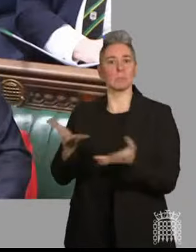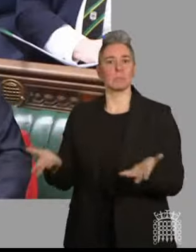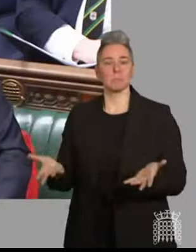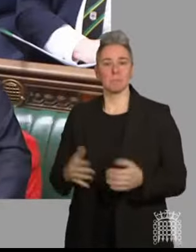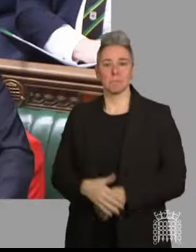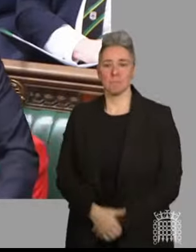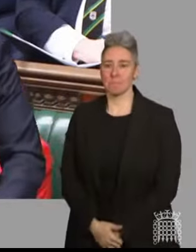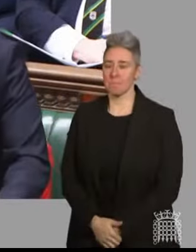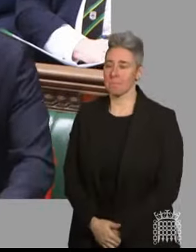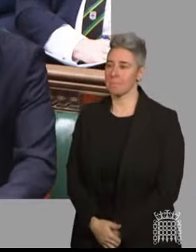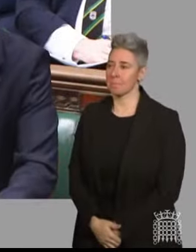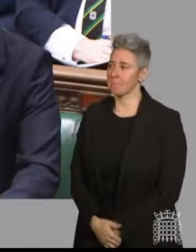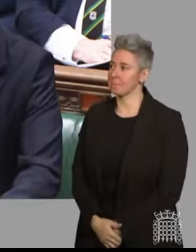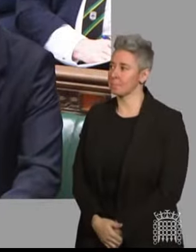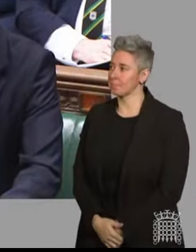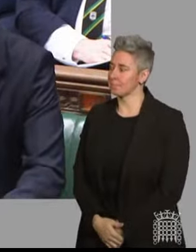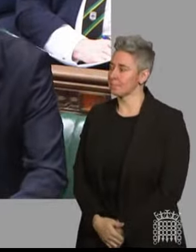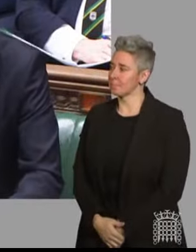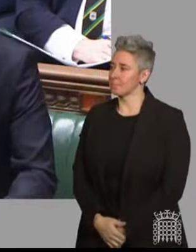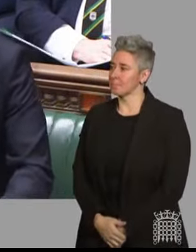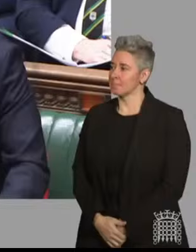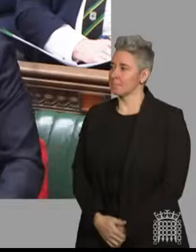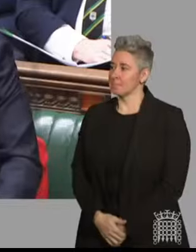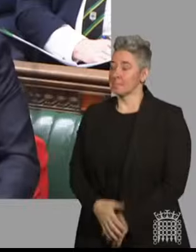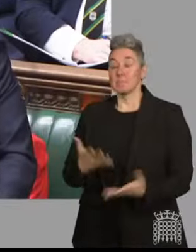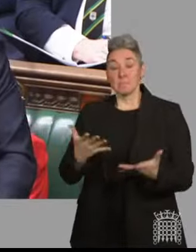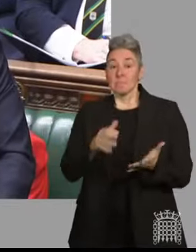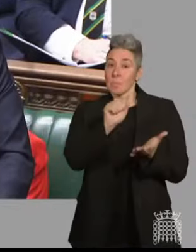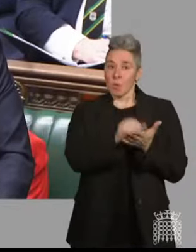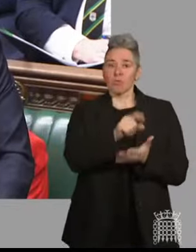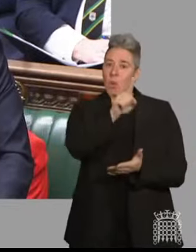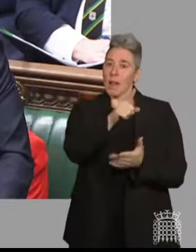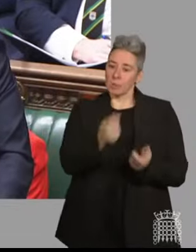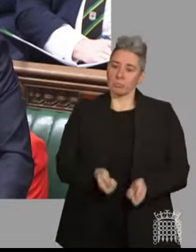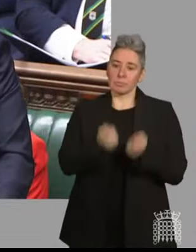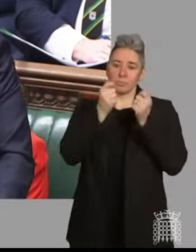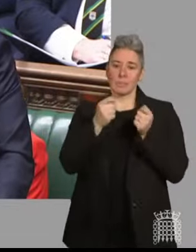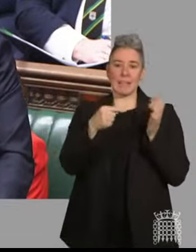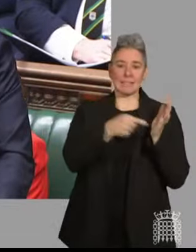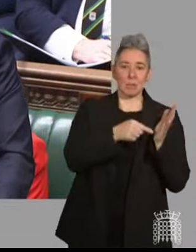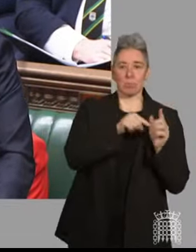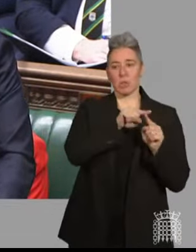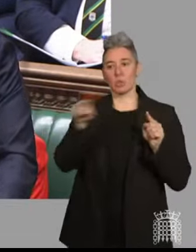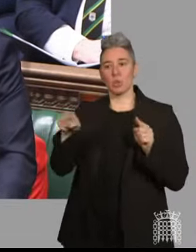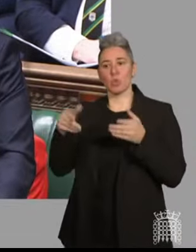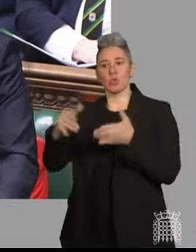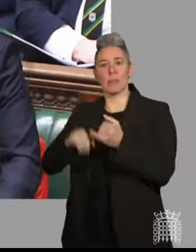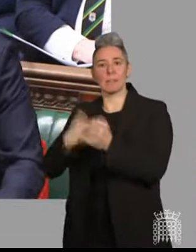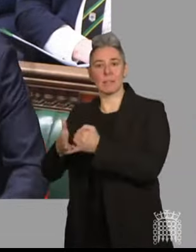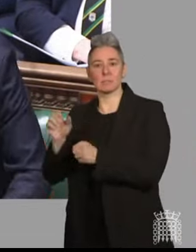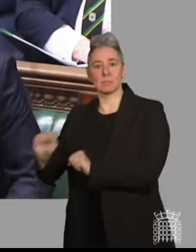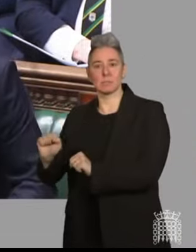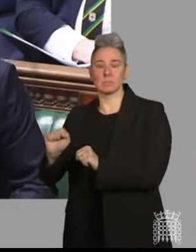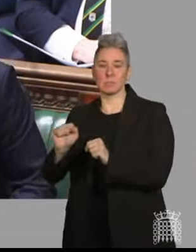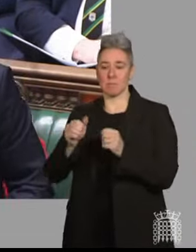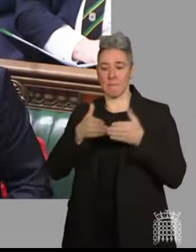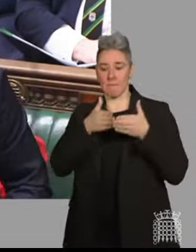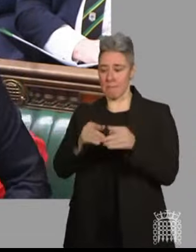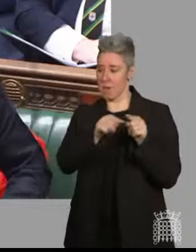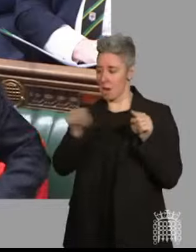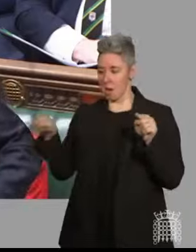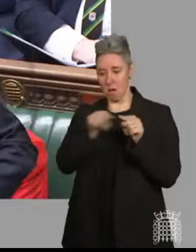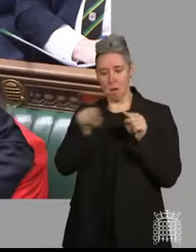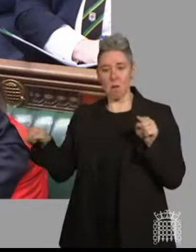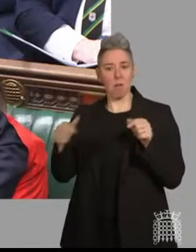the Tilbury to Gravesend ferry service does form an important part of the local transport services provided by local